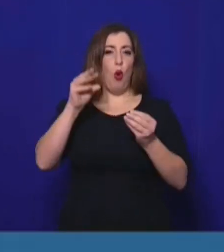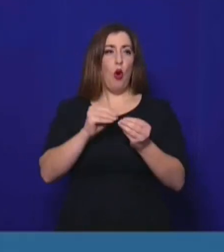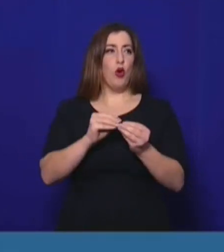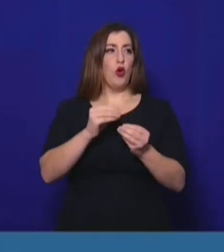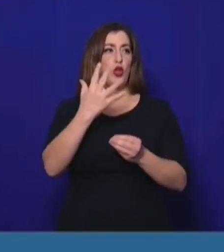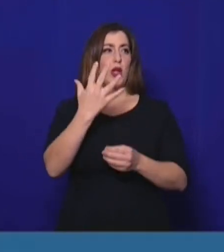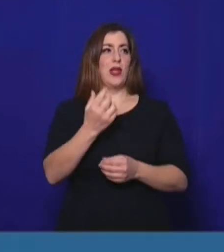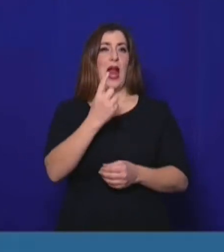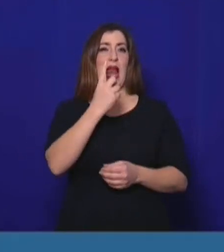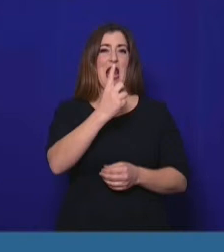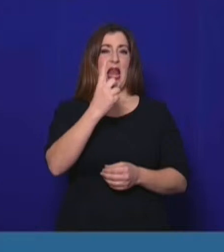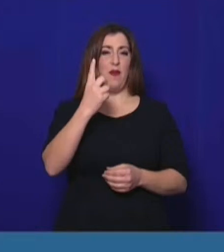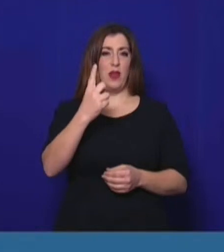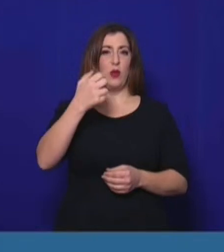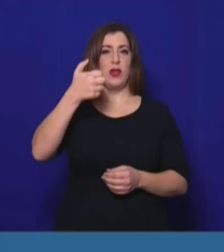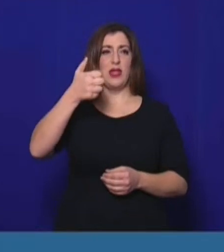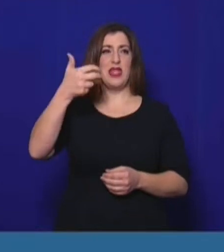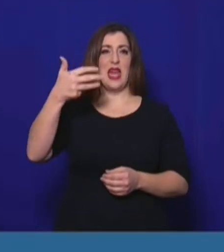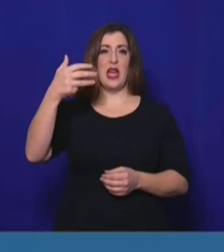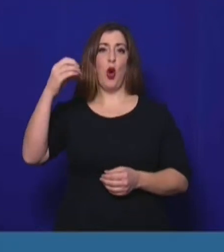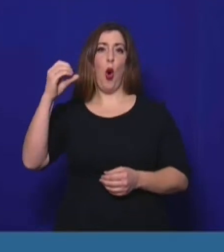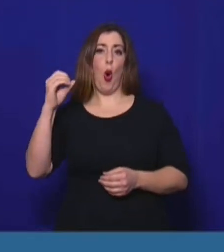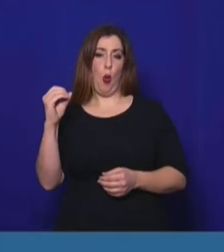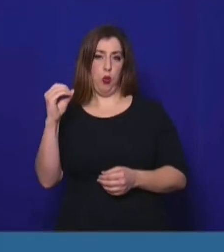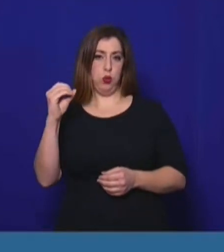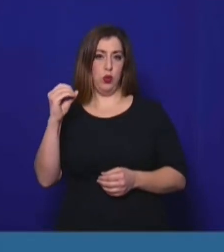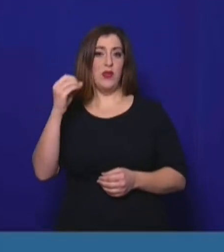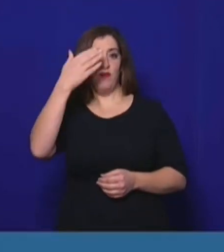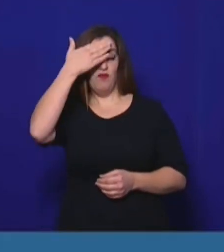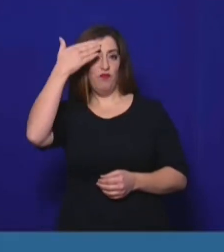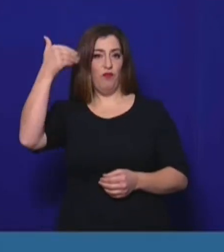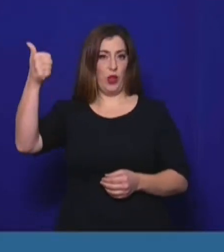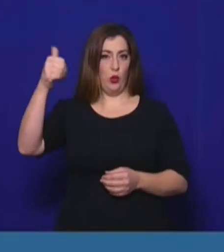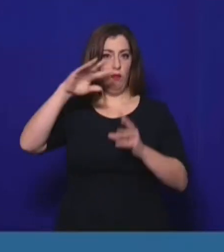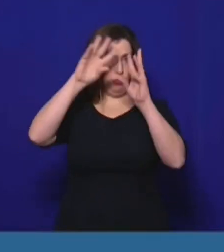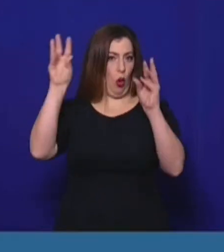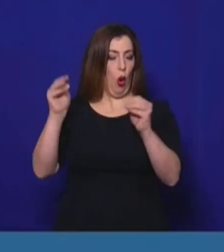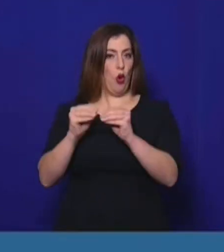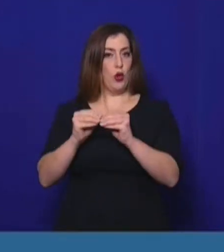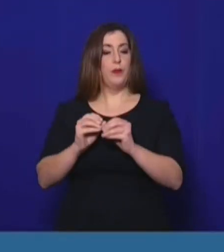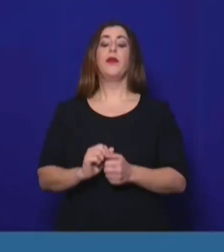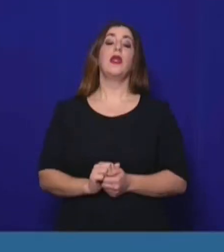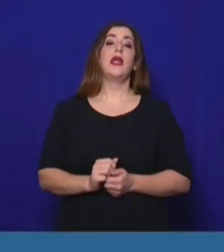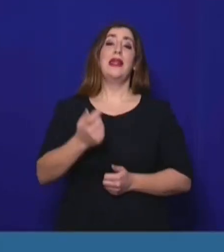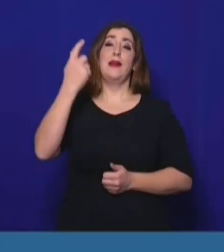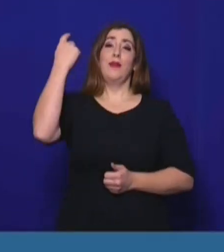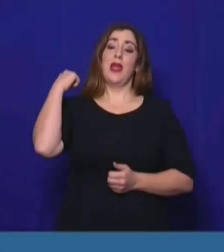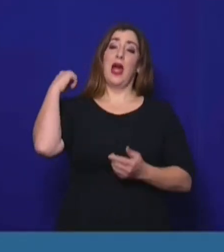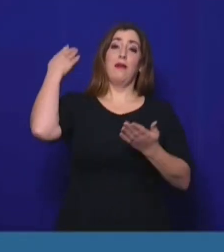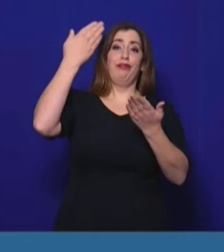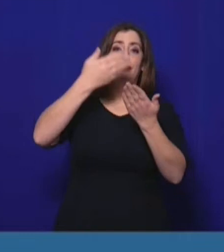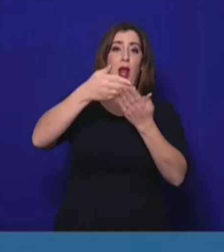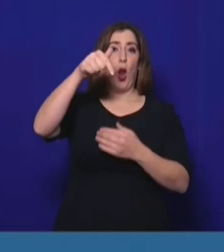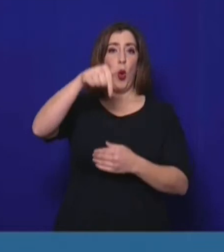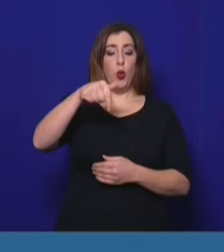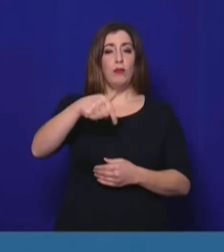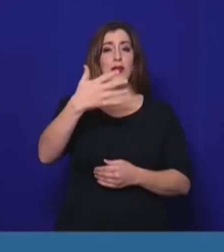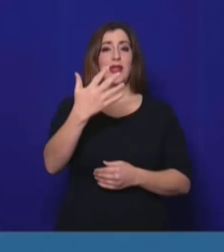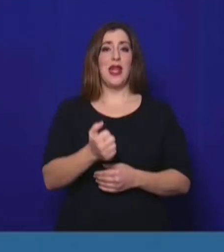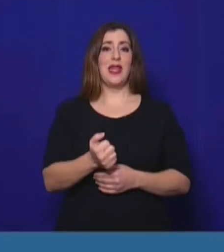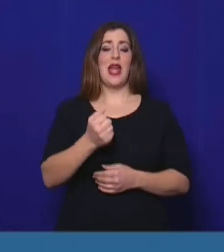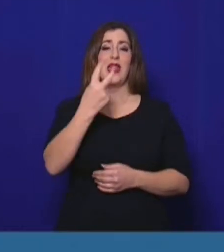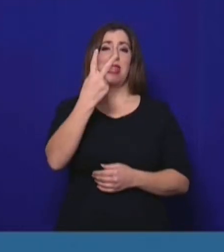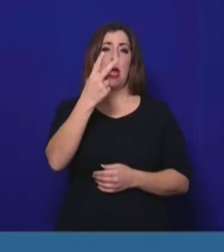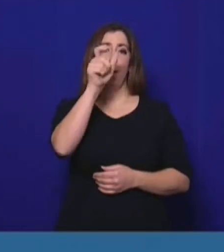11,690. Mil-bieraħ ukoll kellna żewġ imwiet oħra, allura t-total tal-imwiet sa' issa huwa ta' 230 u